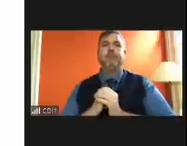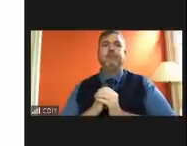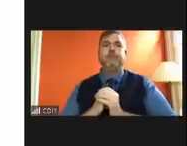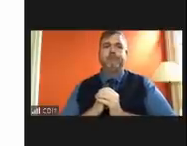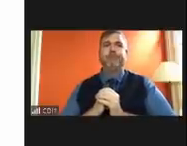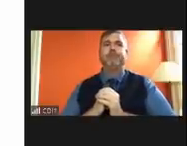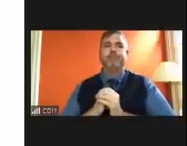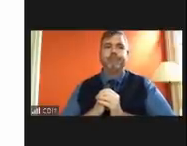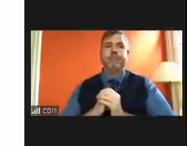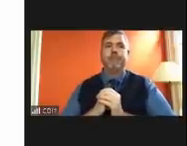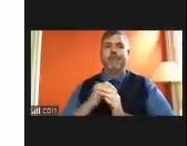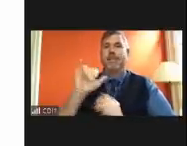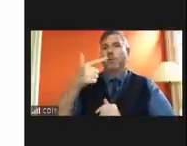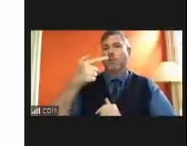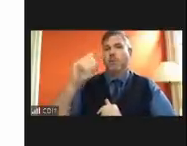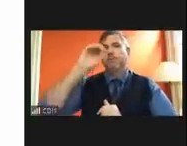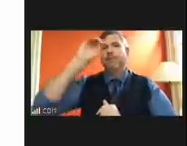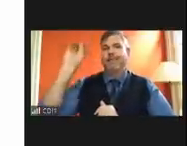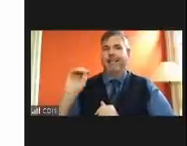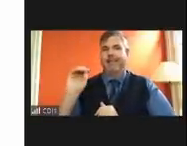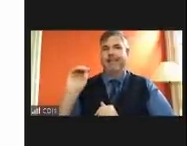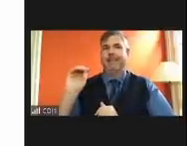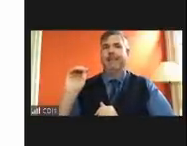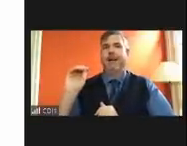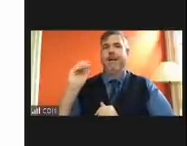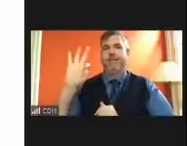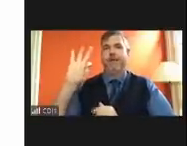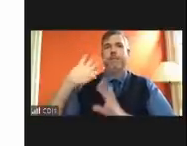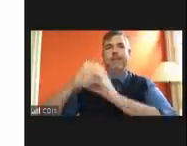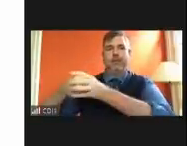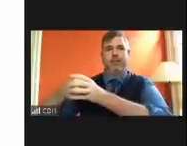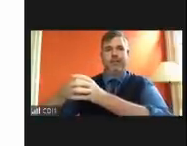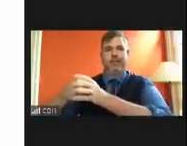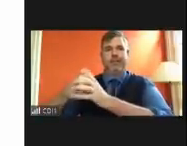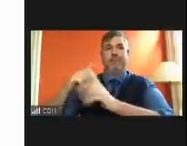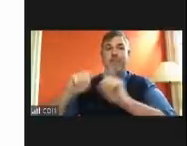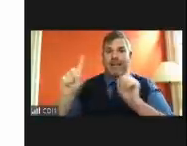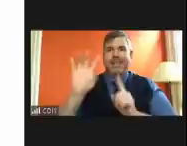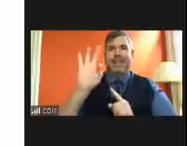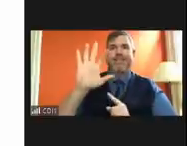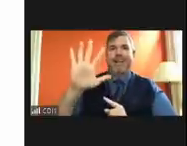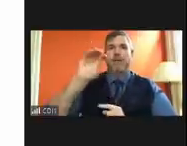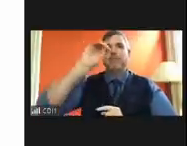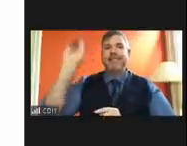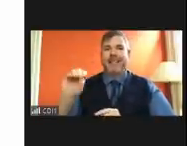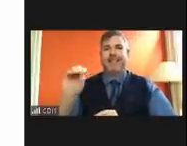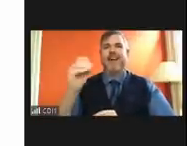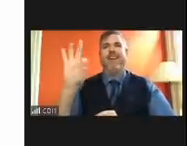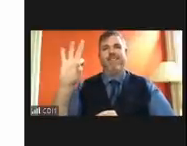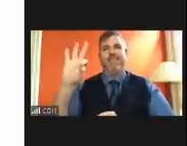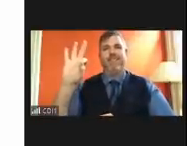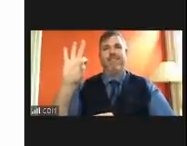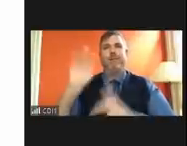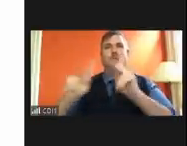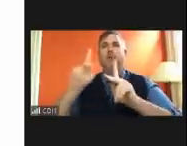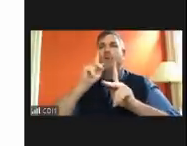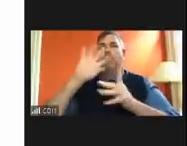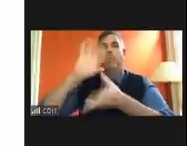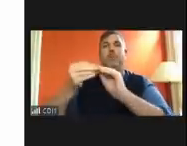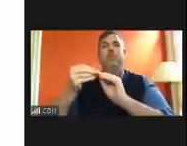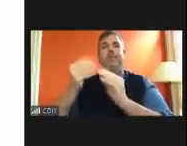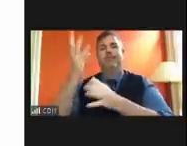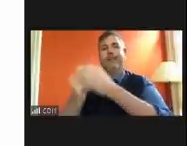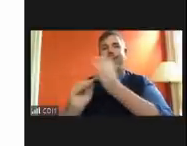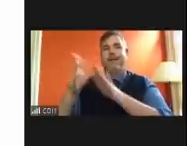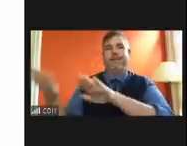of our population, but 95% of our deaths are in people above that age. And if we go even further up, from age